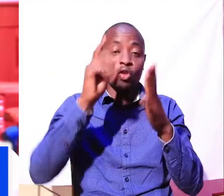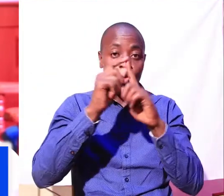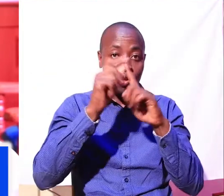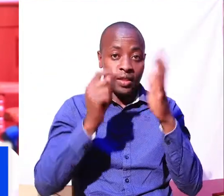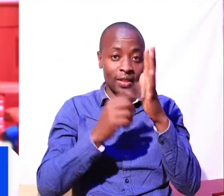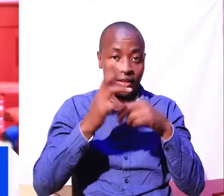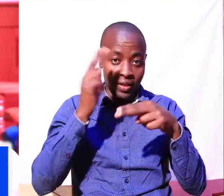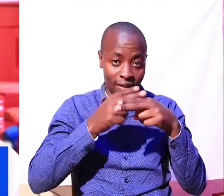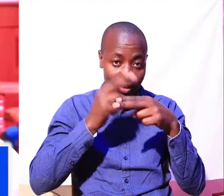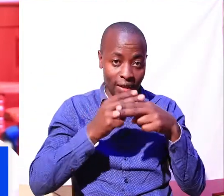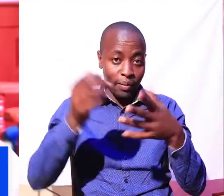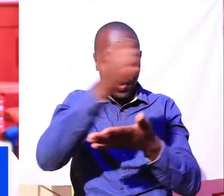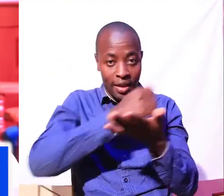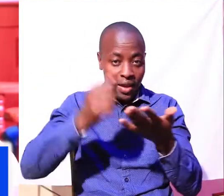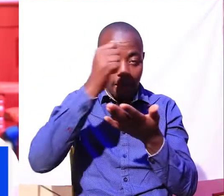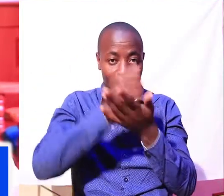name, amen.